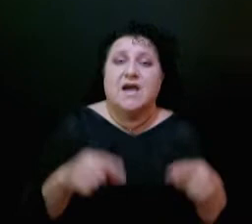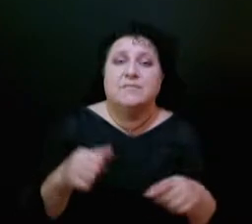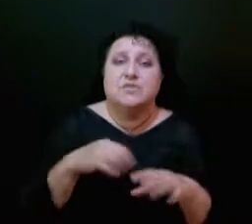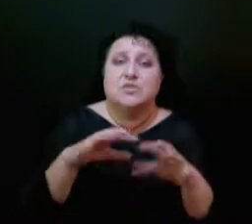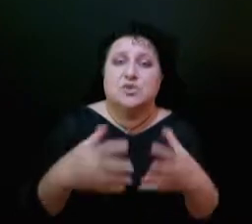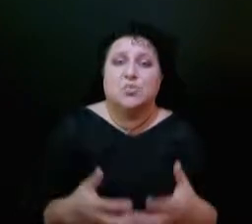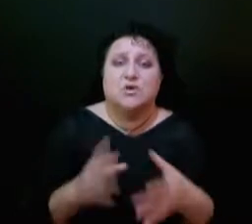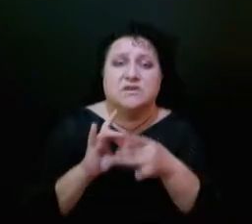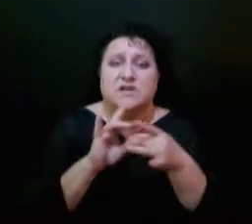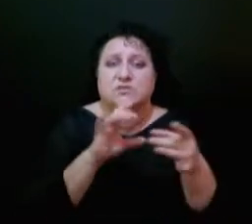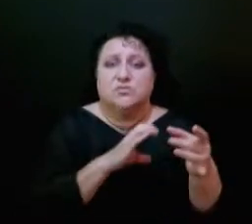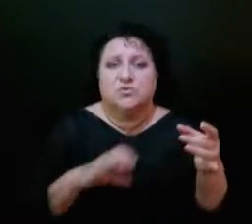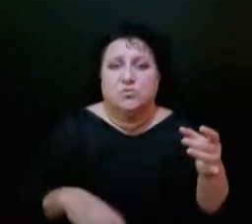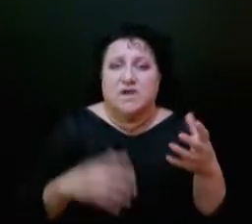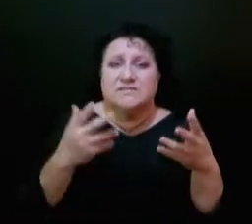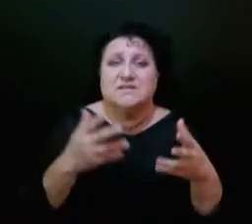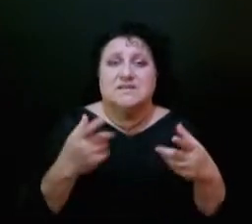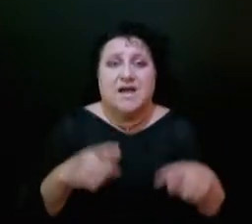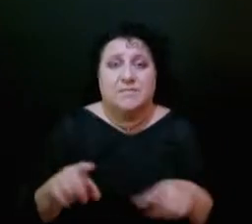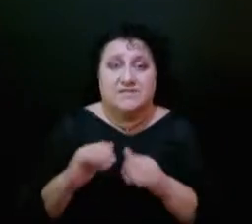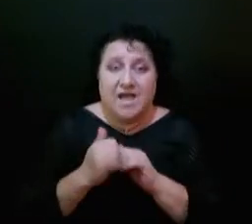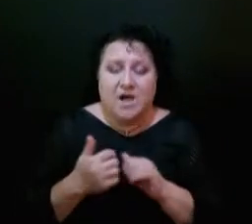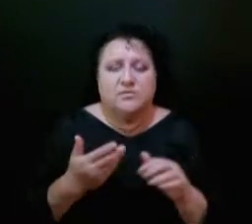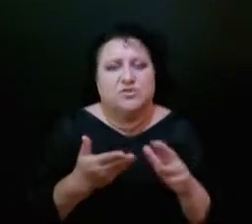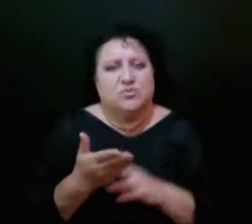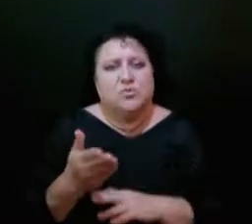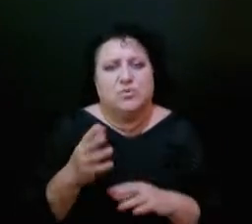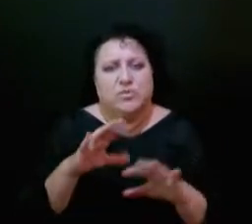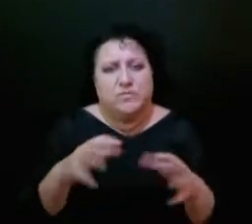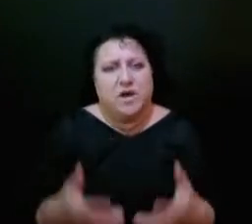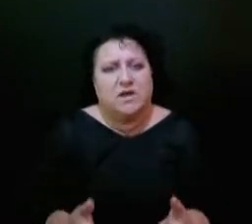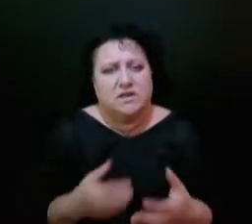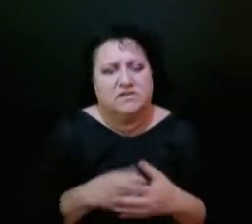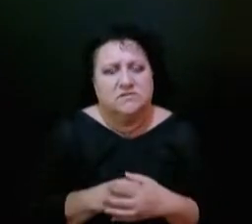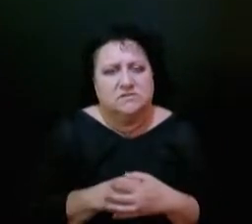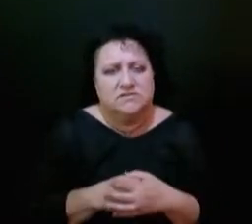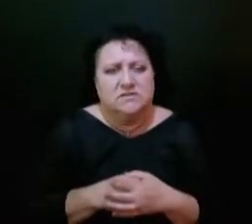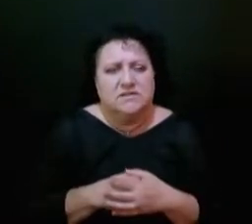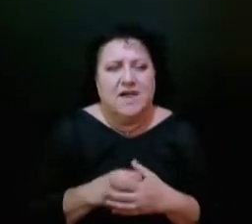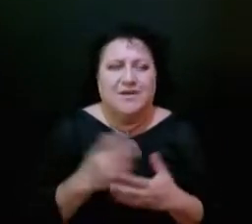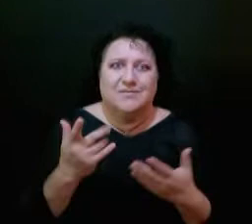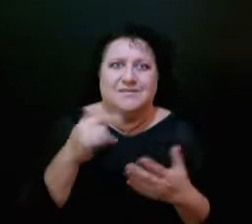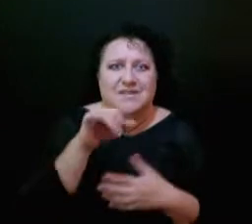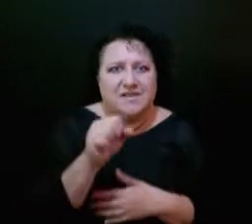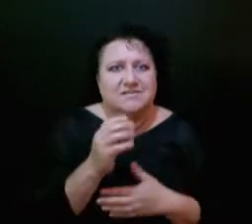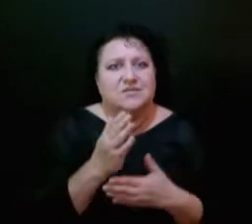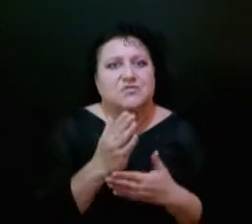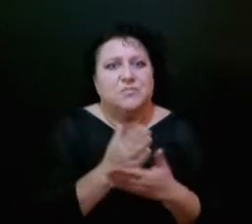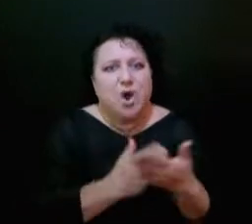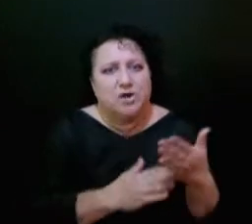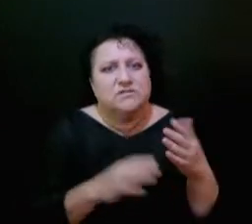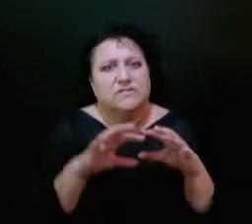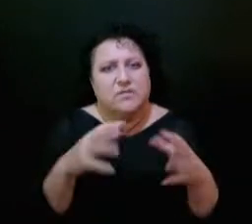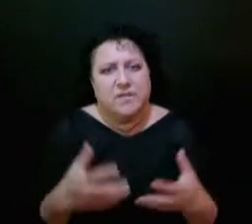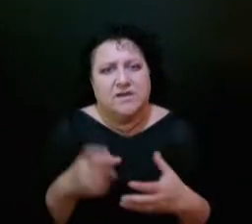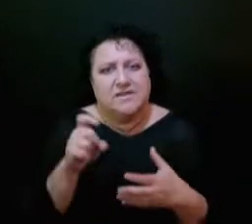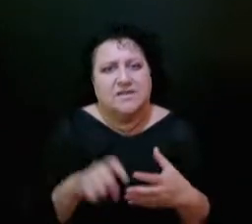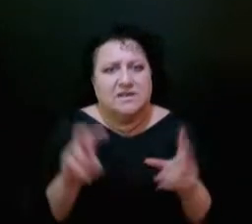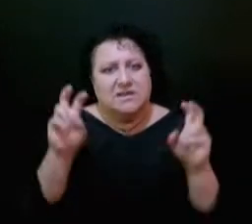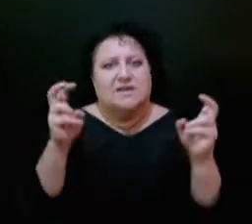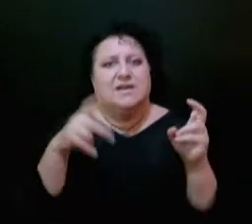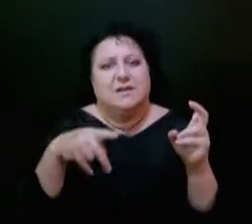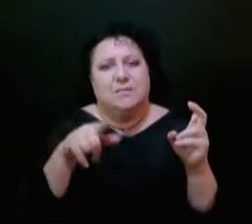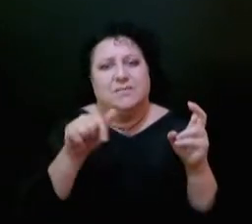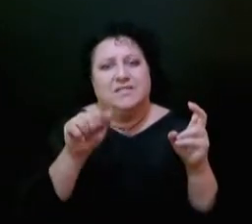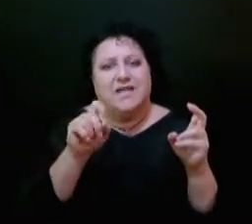with Christ is done through his body. Now, most assuredly, there are parts of the body that need plastic surgery. Some of us need